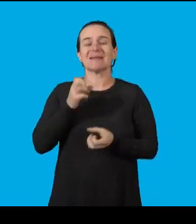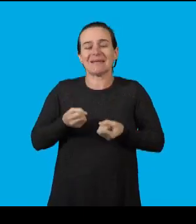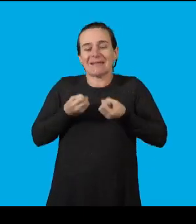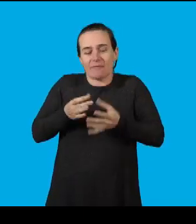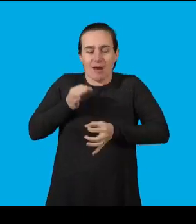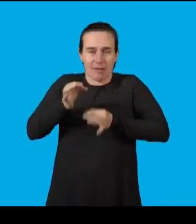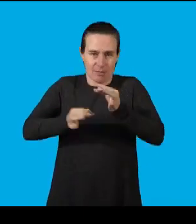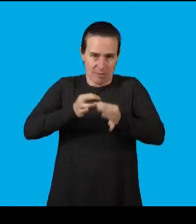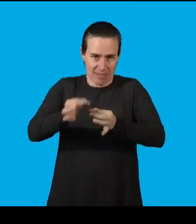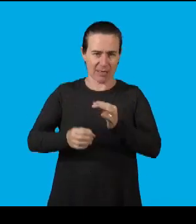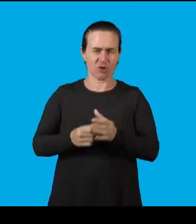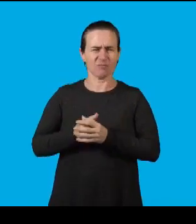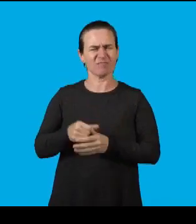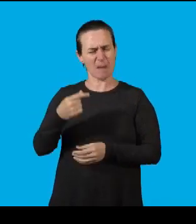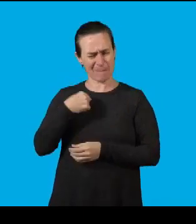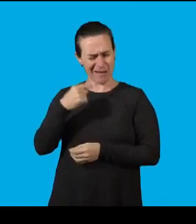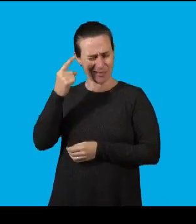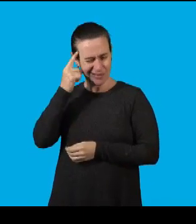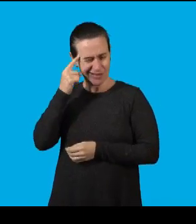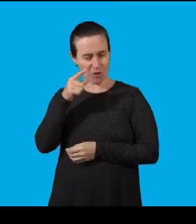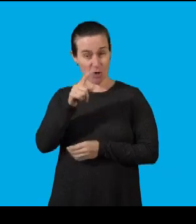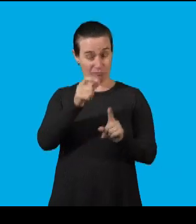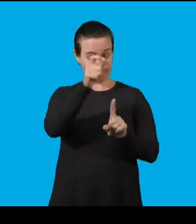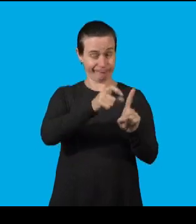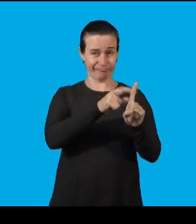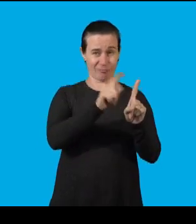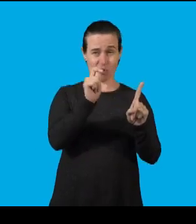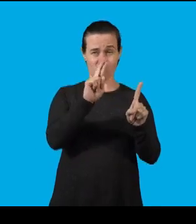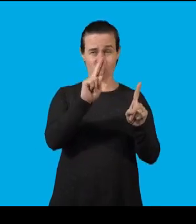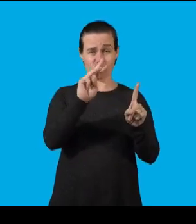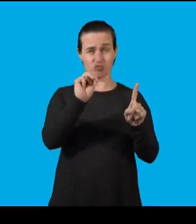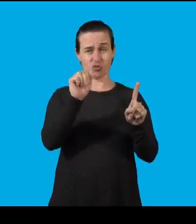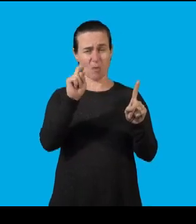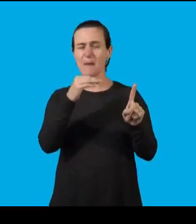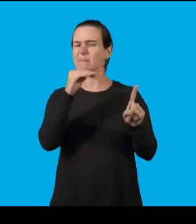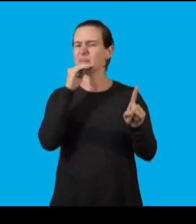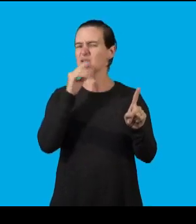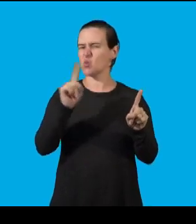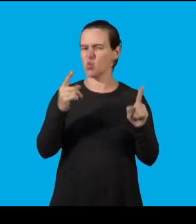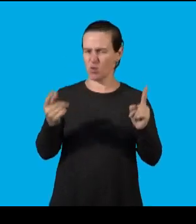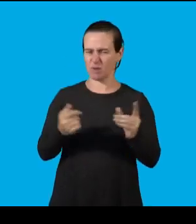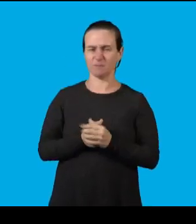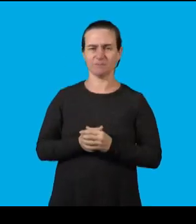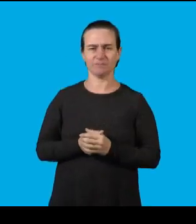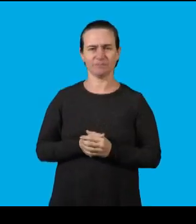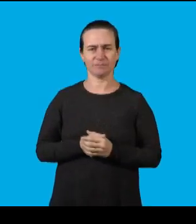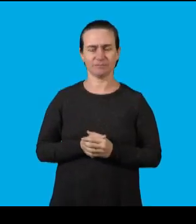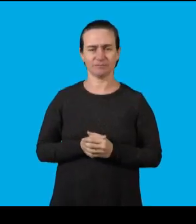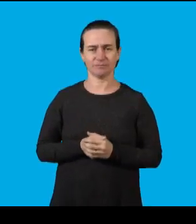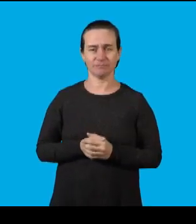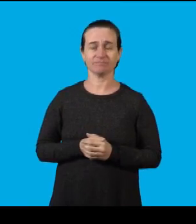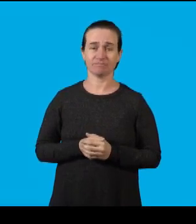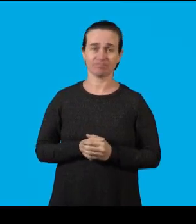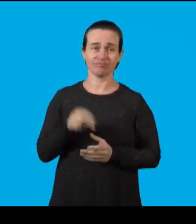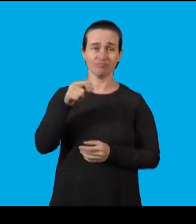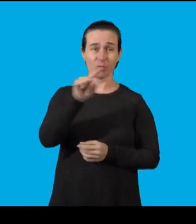an explanation of what you think Truman meant by this statement. And remember,